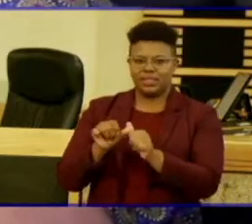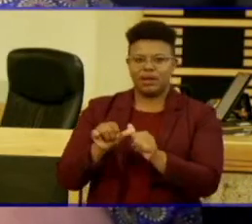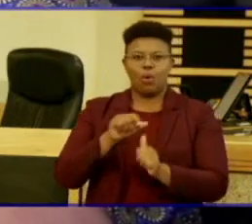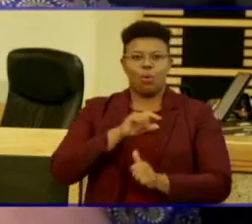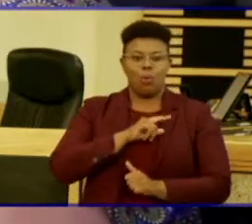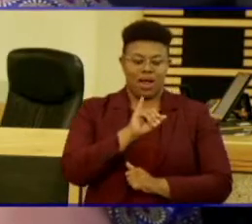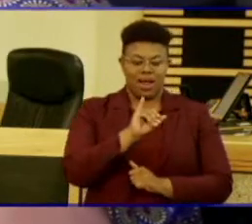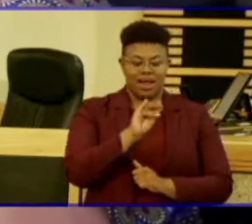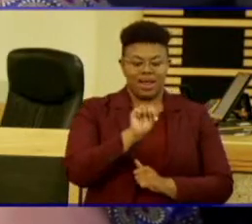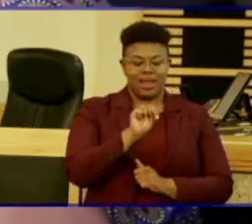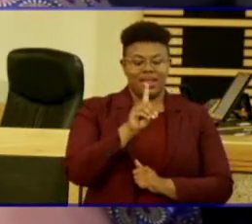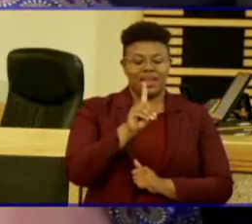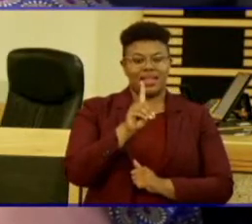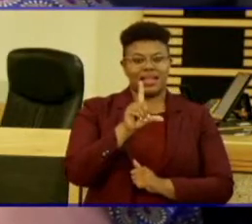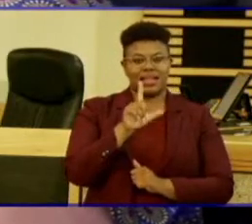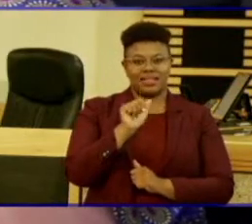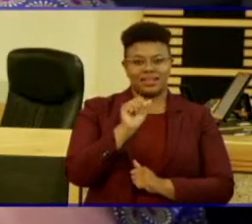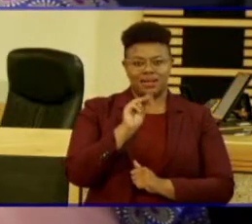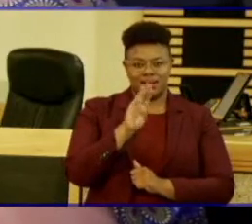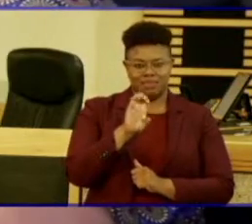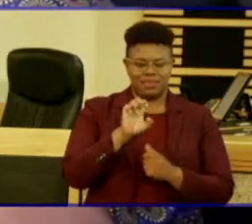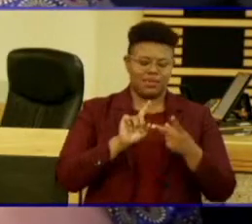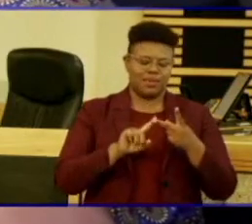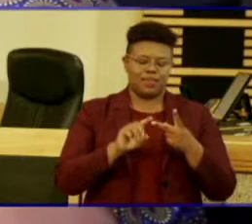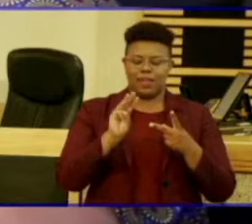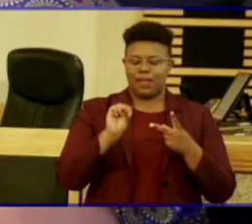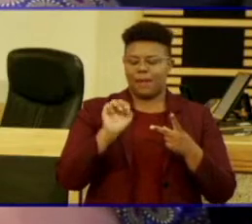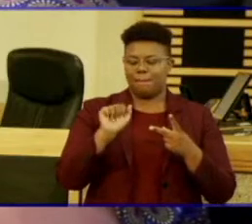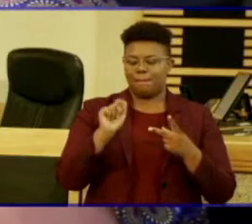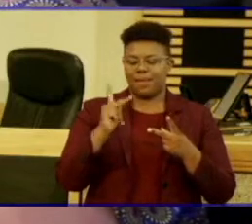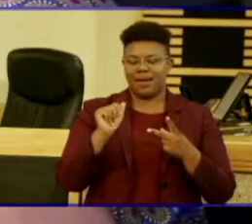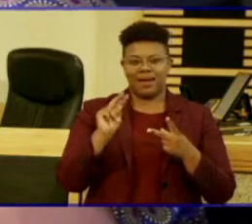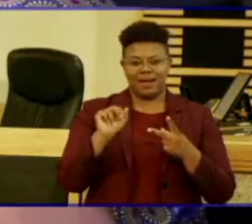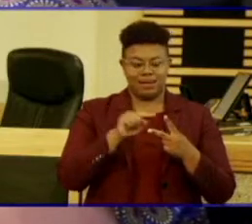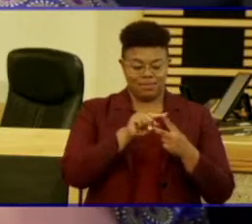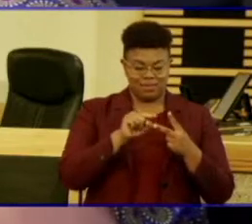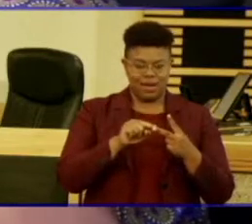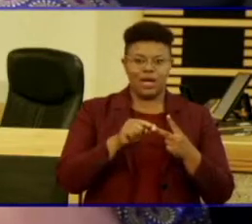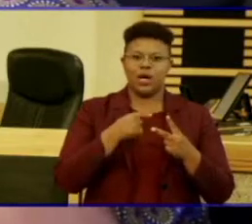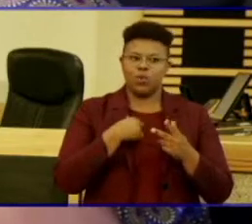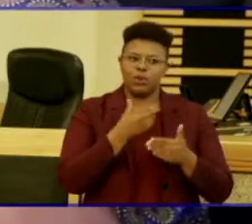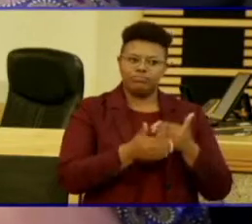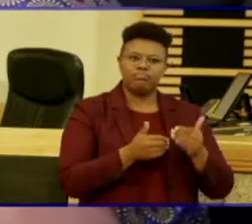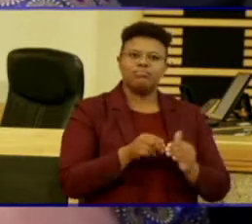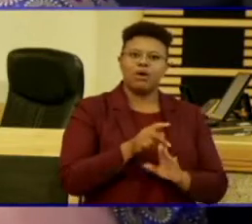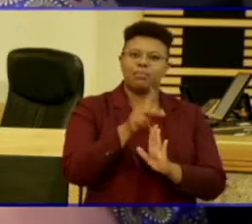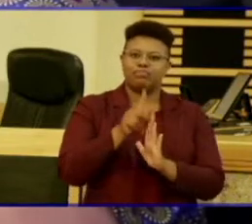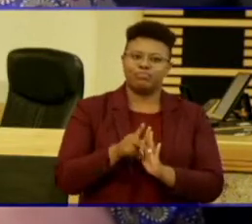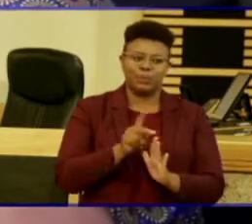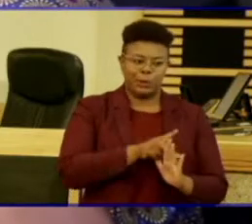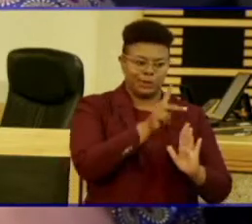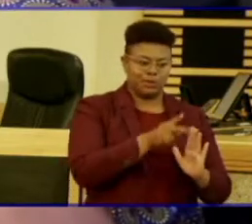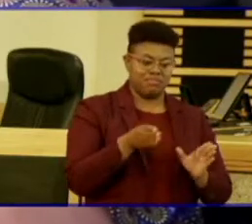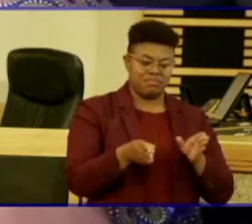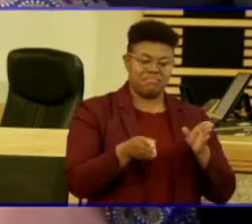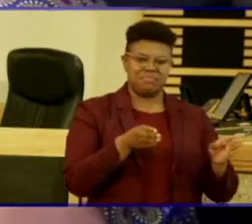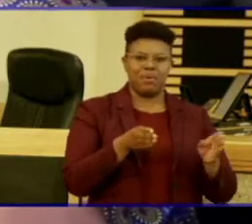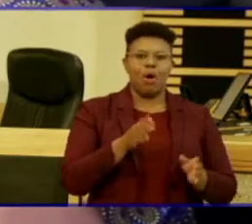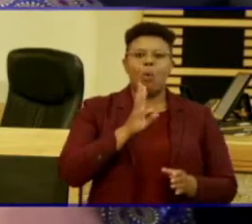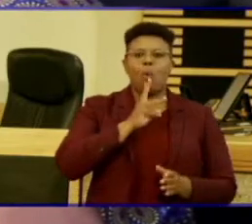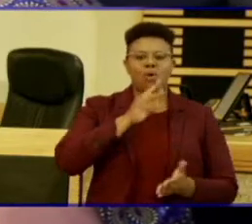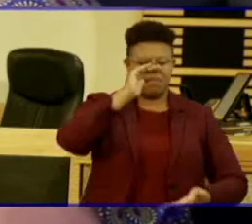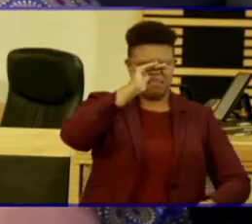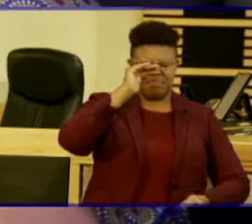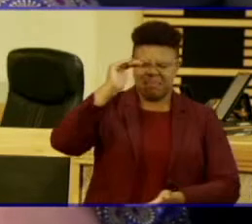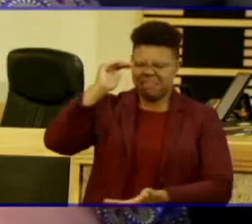and Makana water security interventions. With respect to the delivery of water, of bulk water